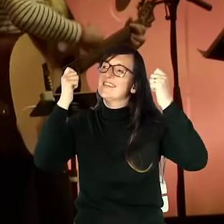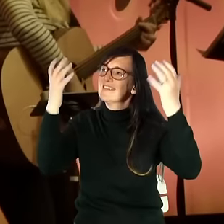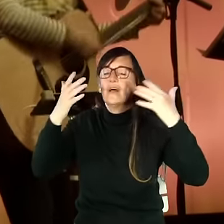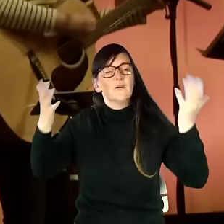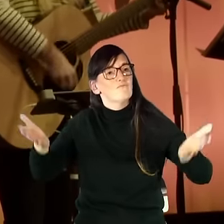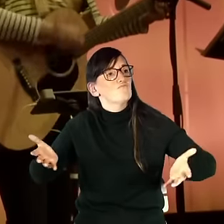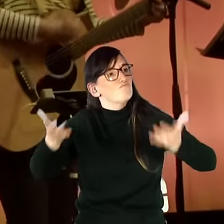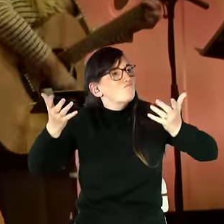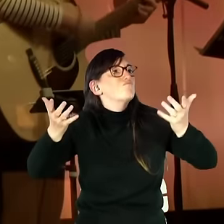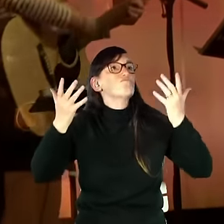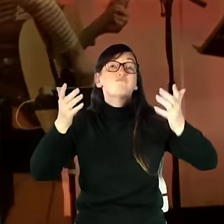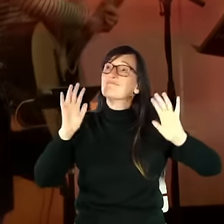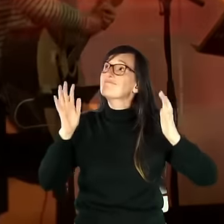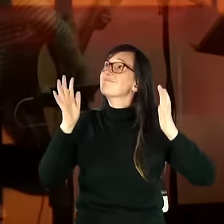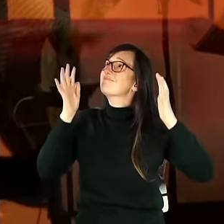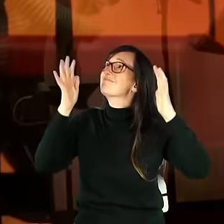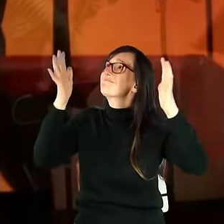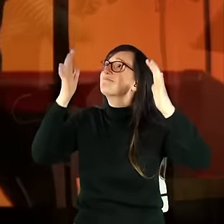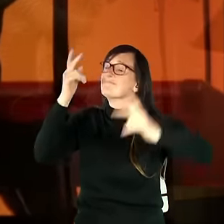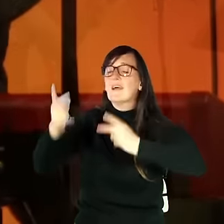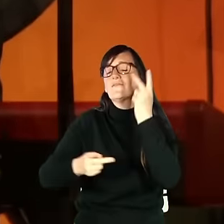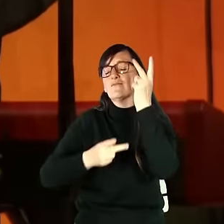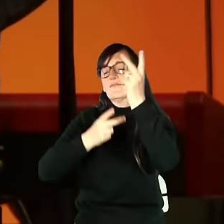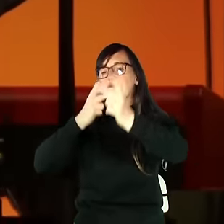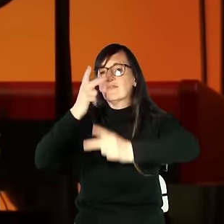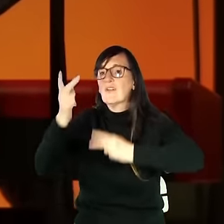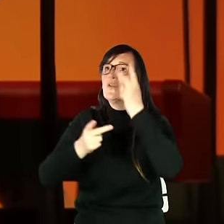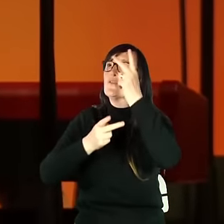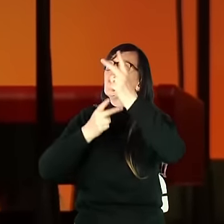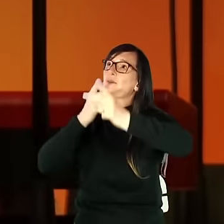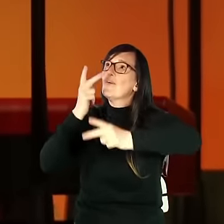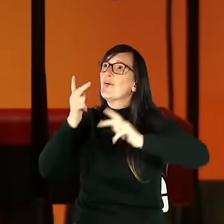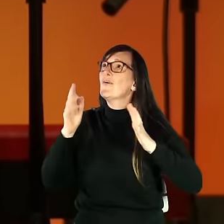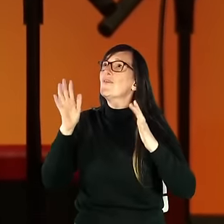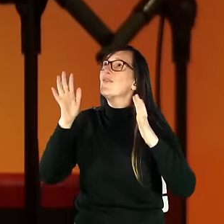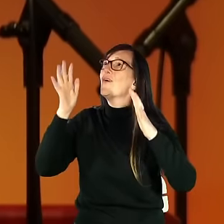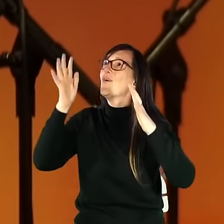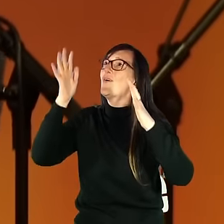Rejoice! Come and lift your head.